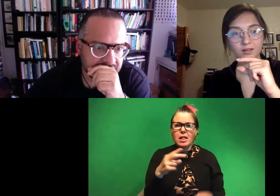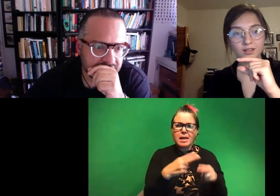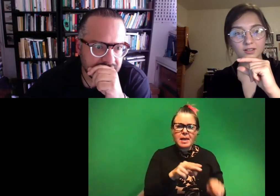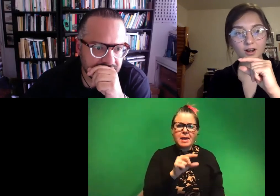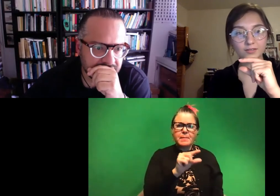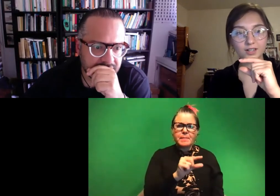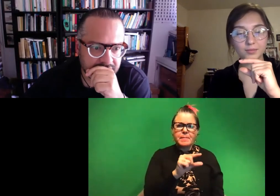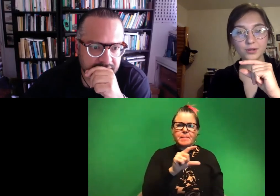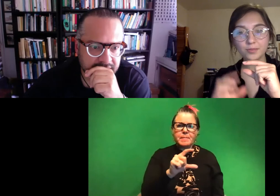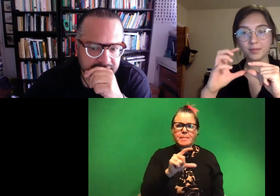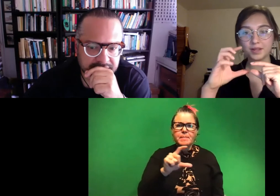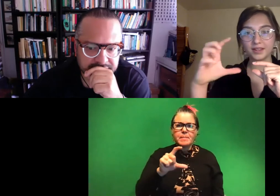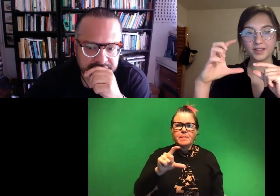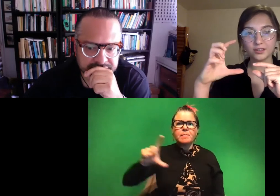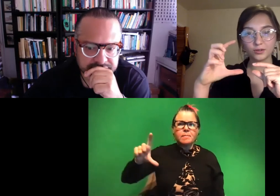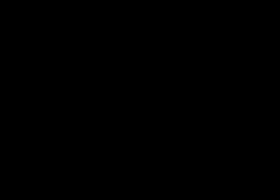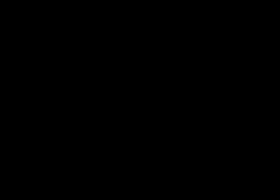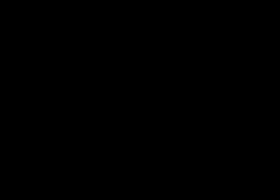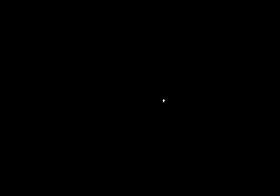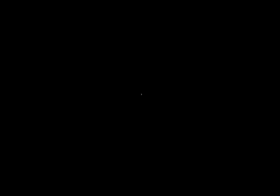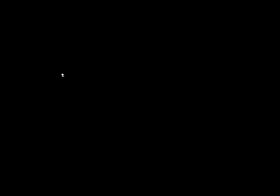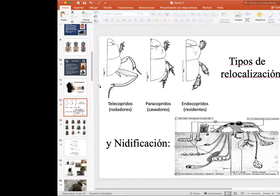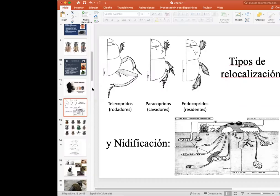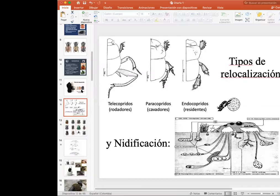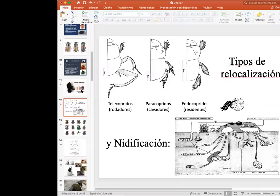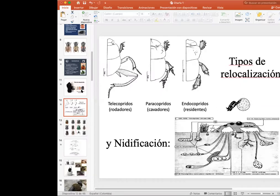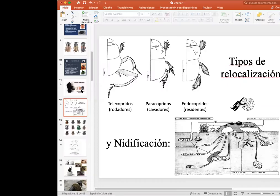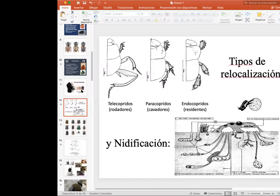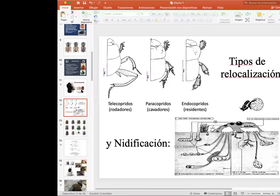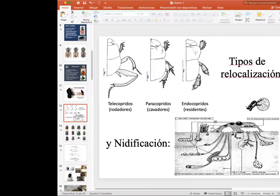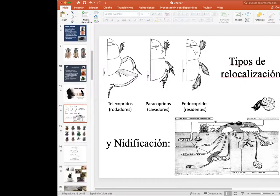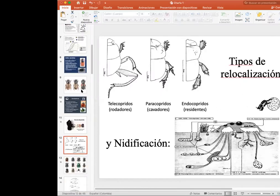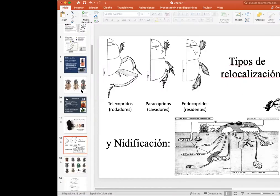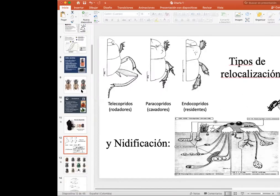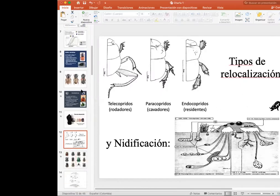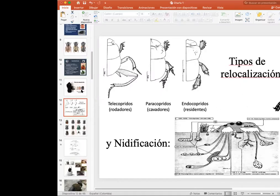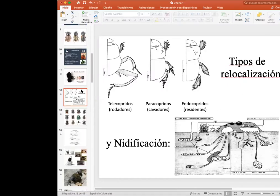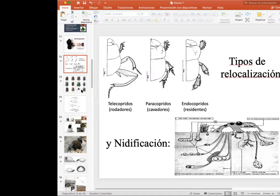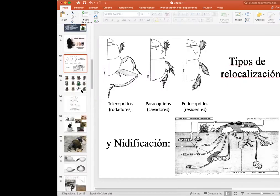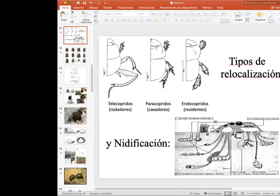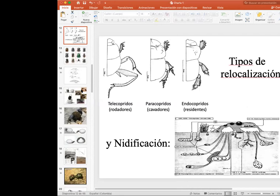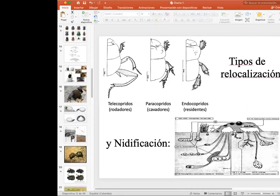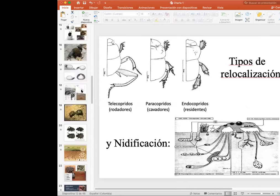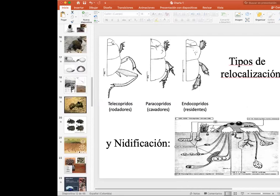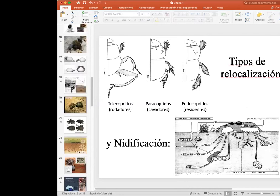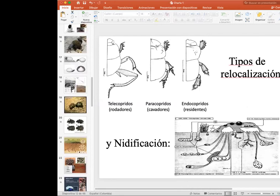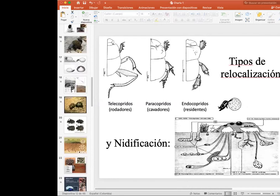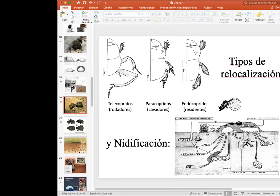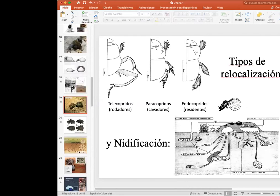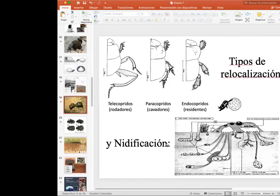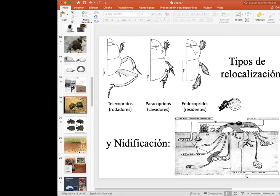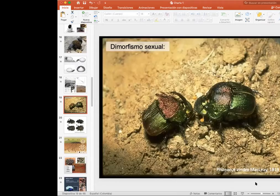small larvae and pupa, but and then the adults bigger. But they all are similar in size, it looks like.